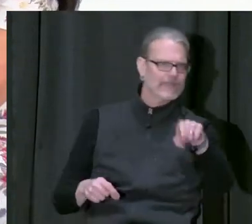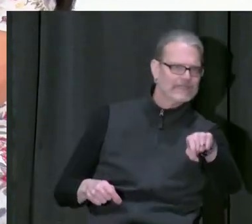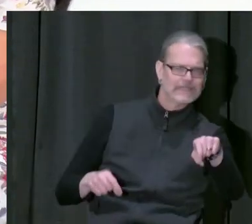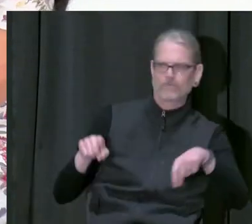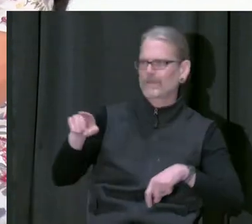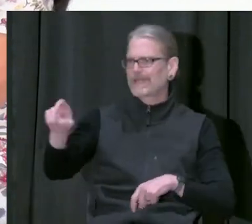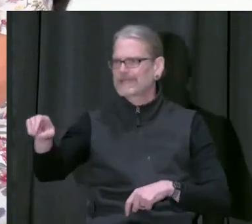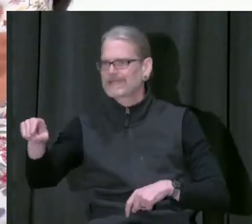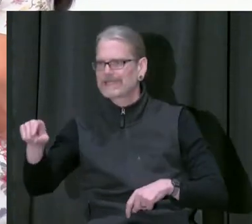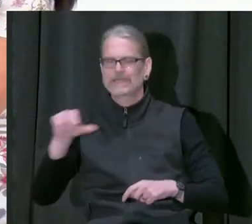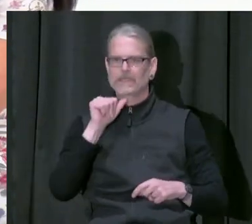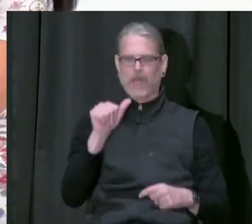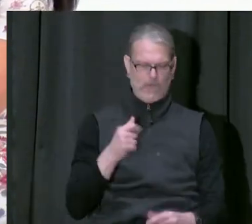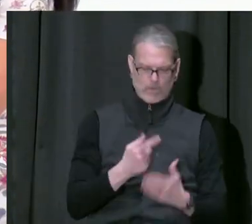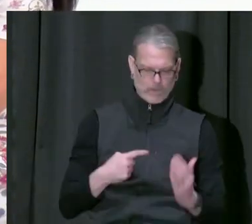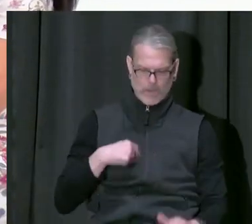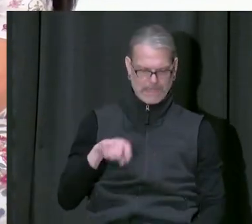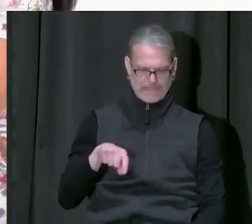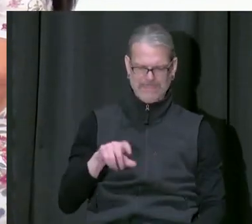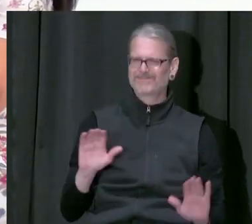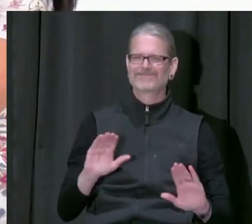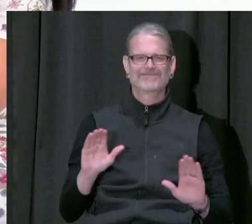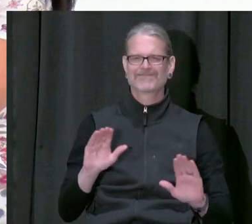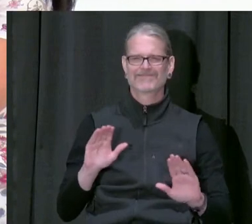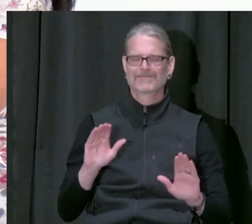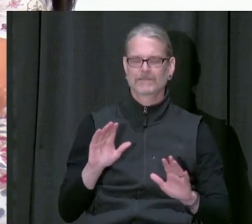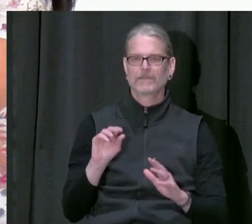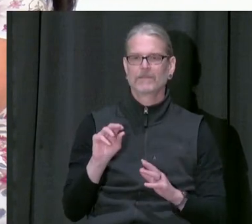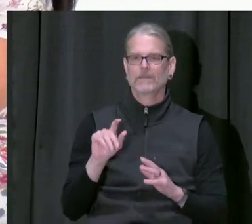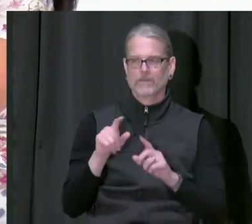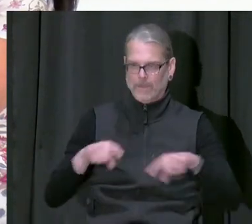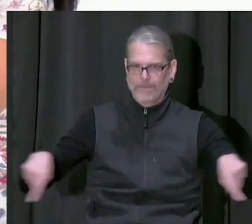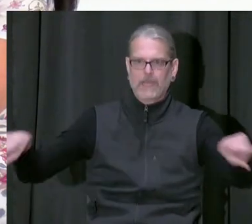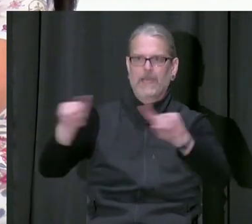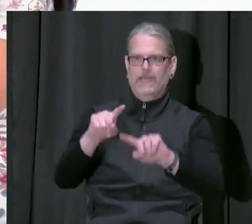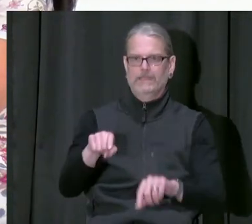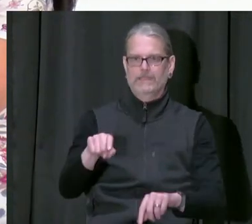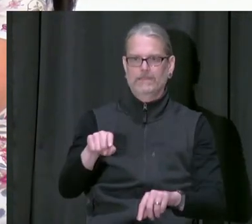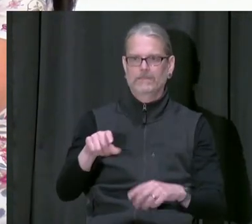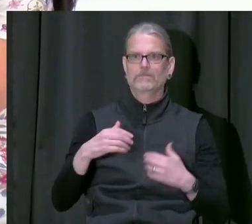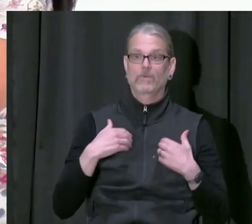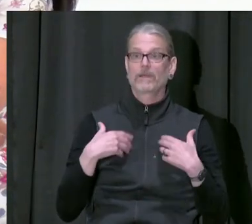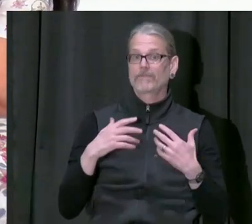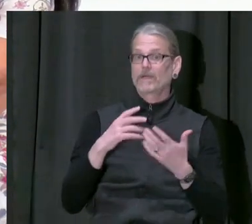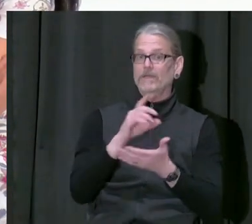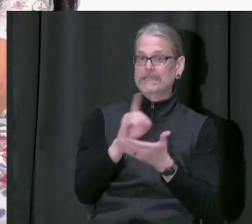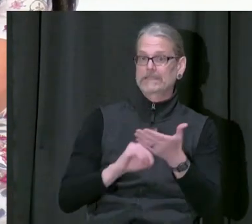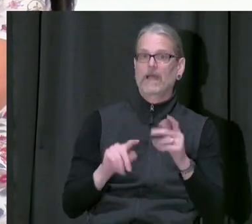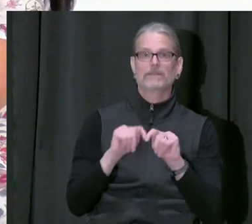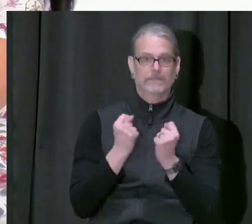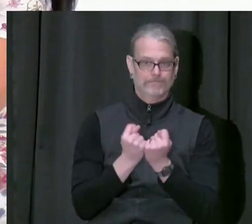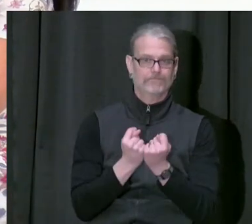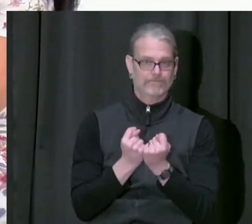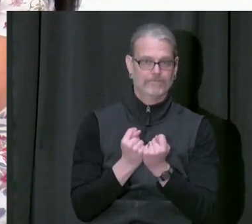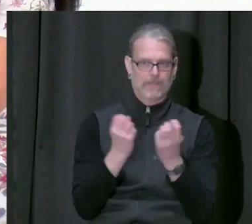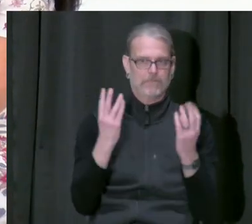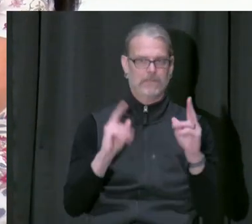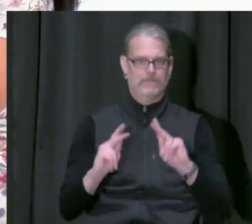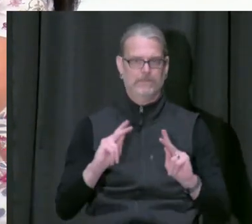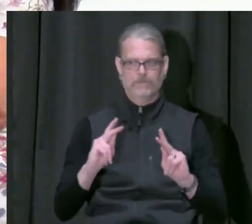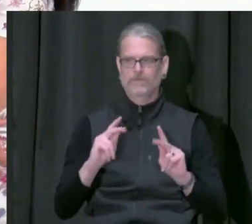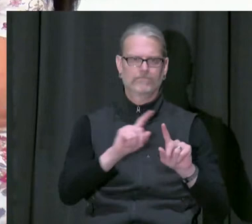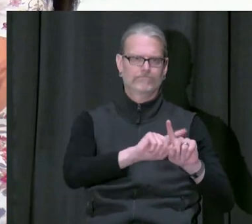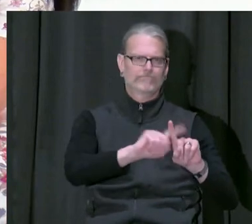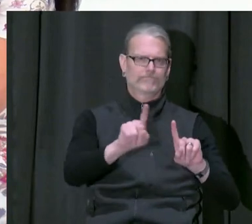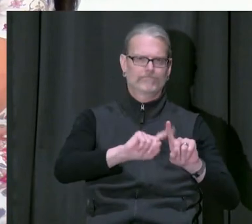that look like me. So so we have an inclusive design team made up of people with all